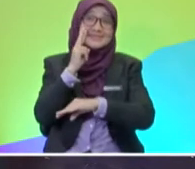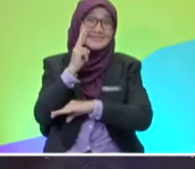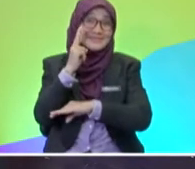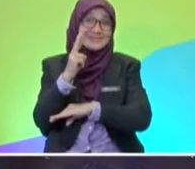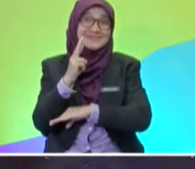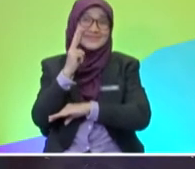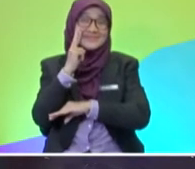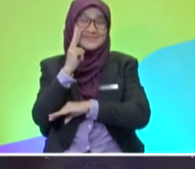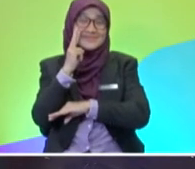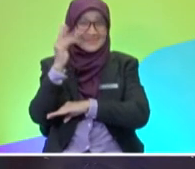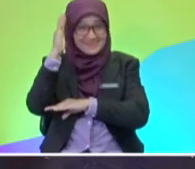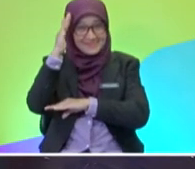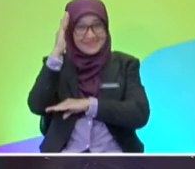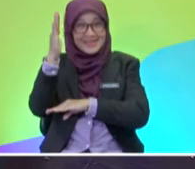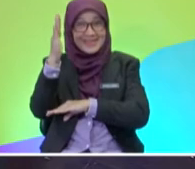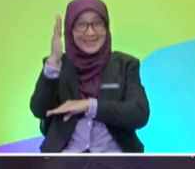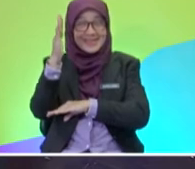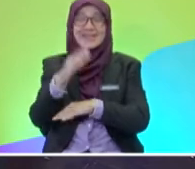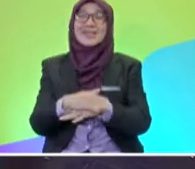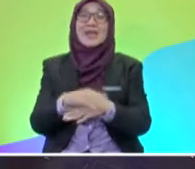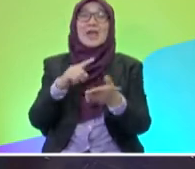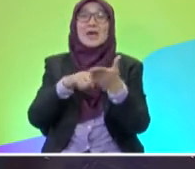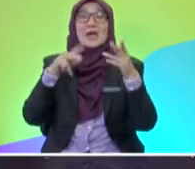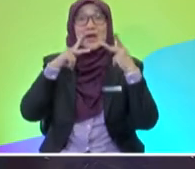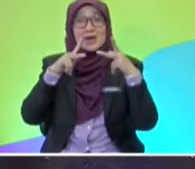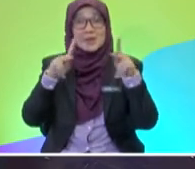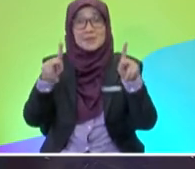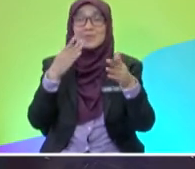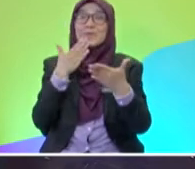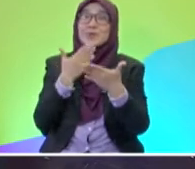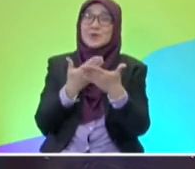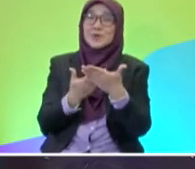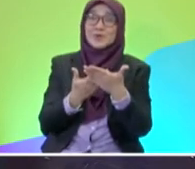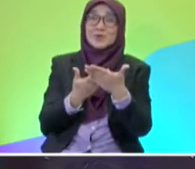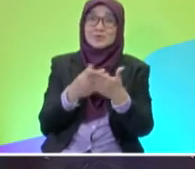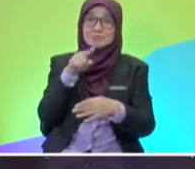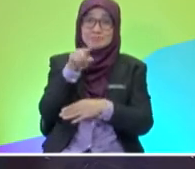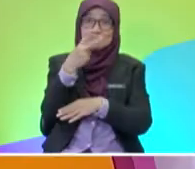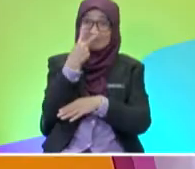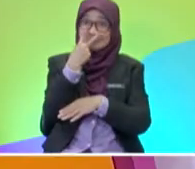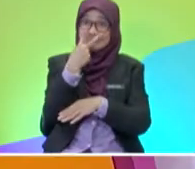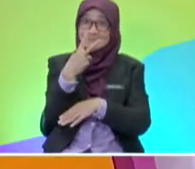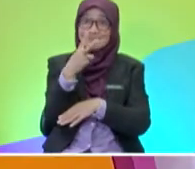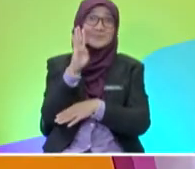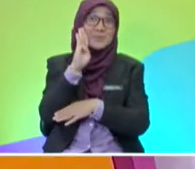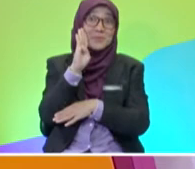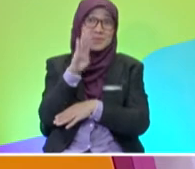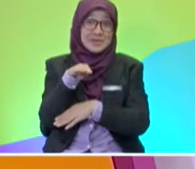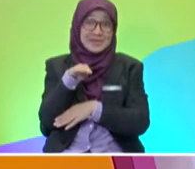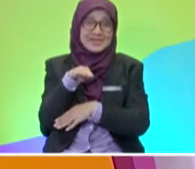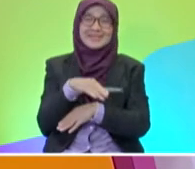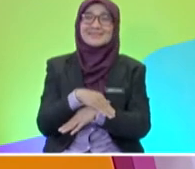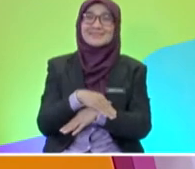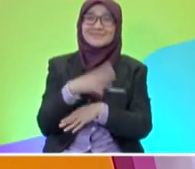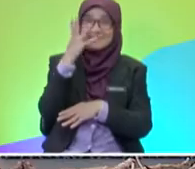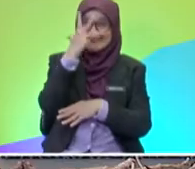Hello, Teacher Rahma. Hello, Hanif. How are you? I'm good. And you're looking like a bee, am I right? Yes. Ah, how interesting.